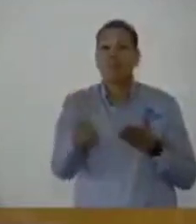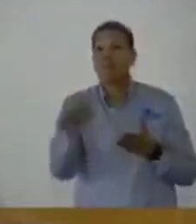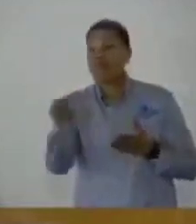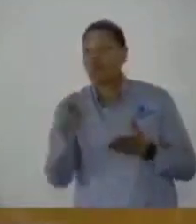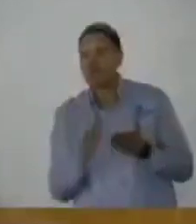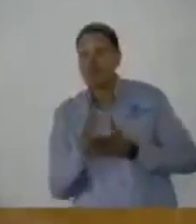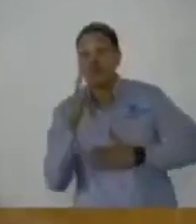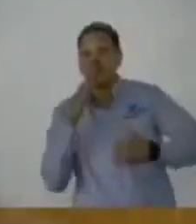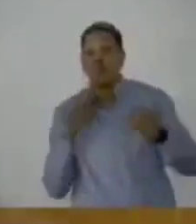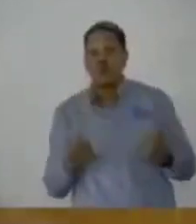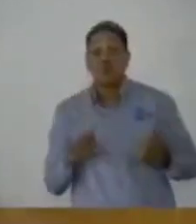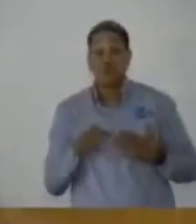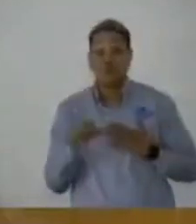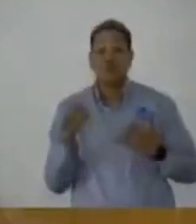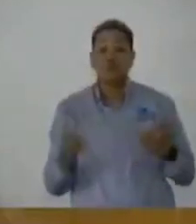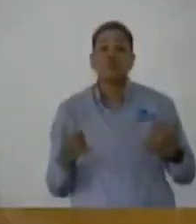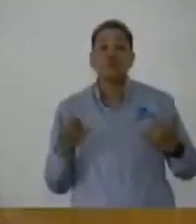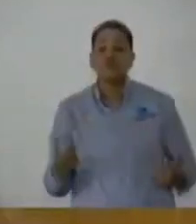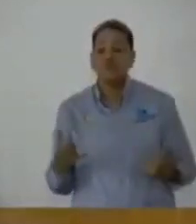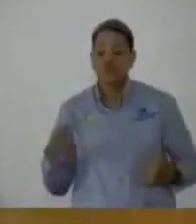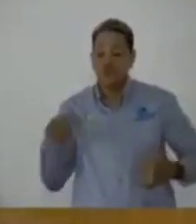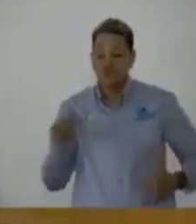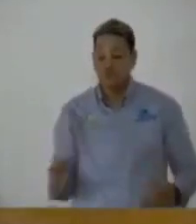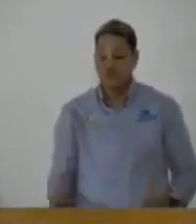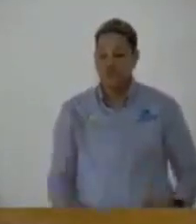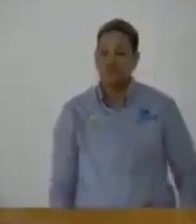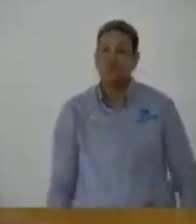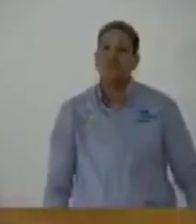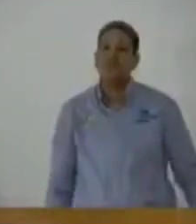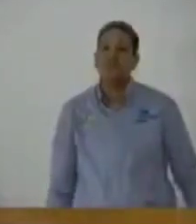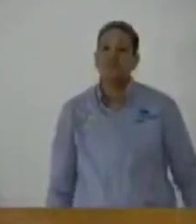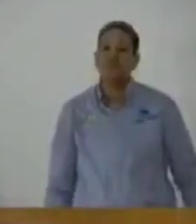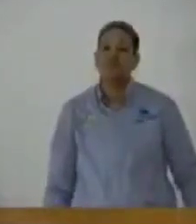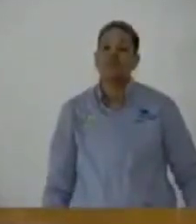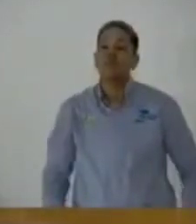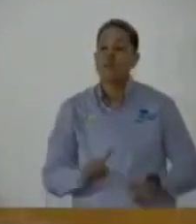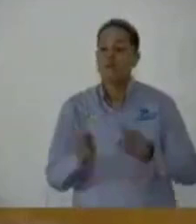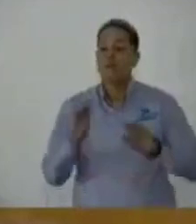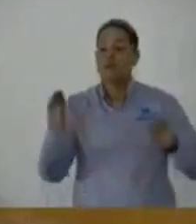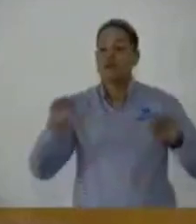by current payment, which is just current taxes. Fine, we will